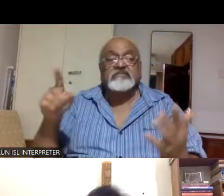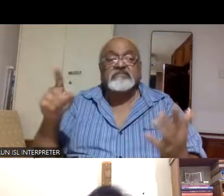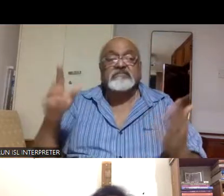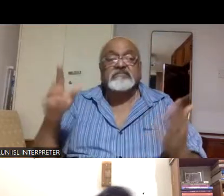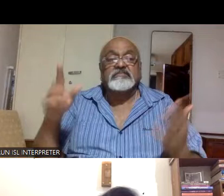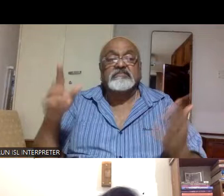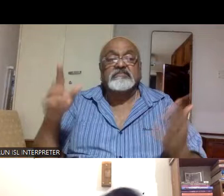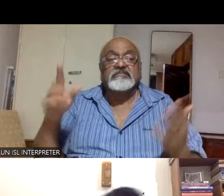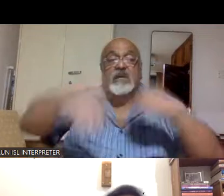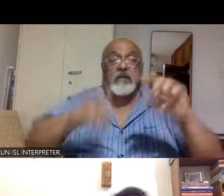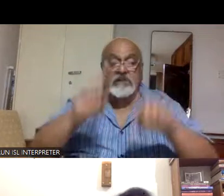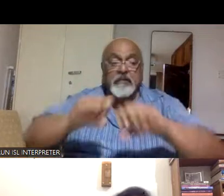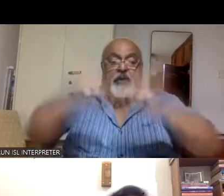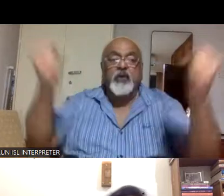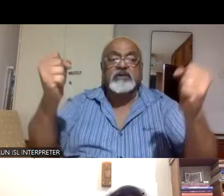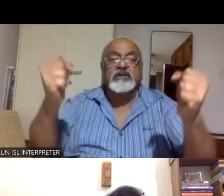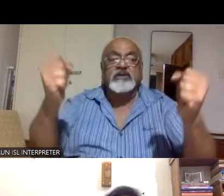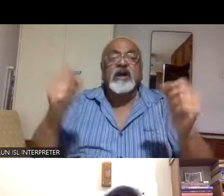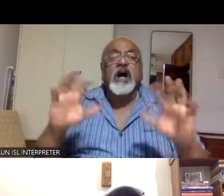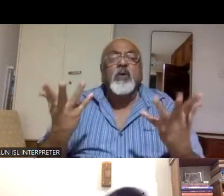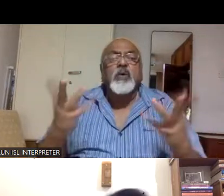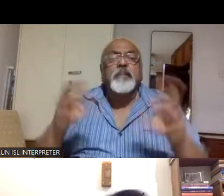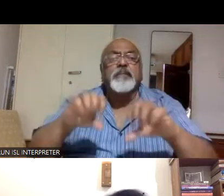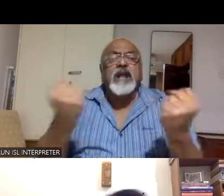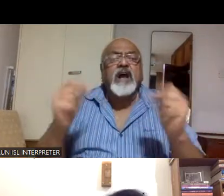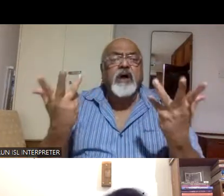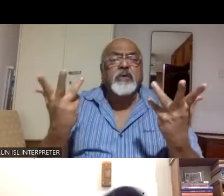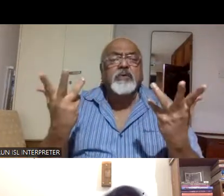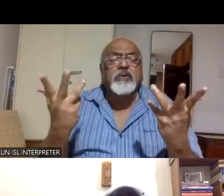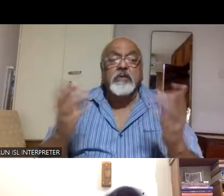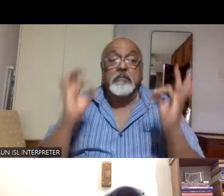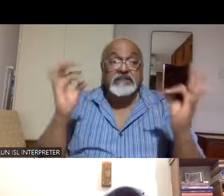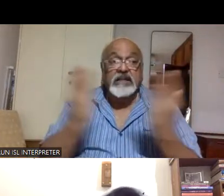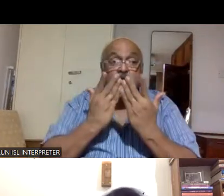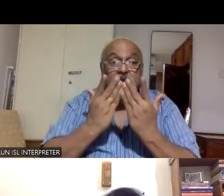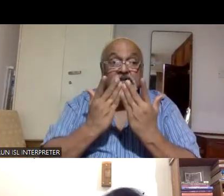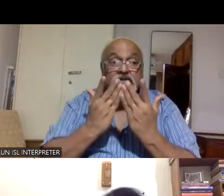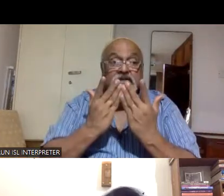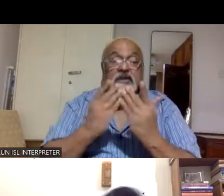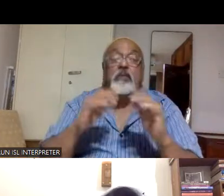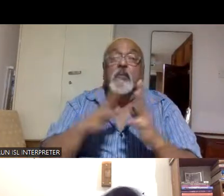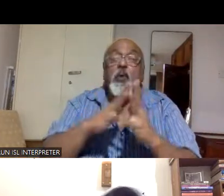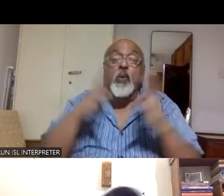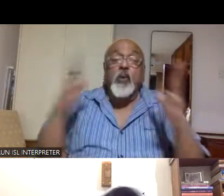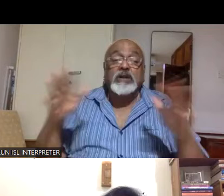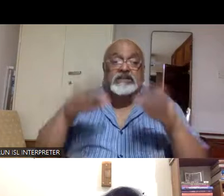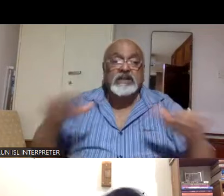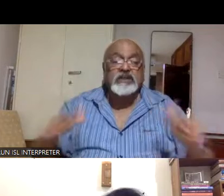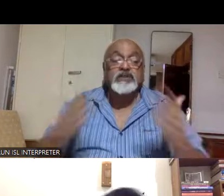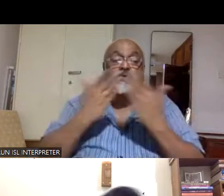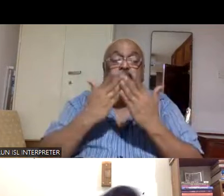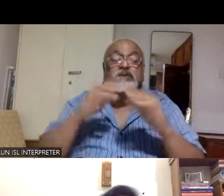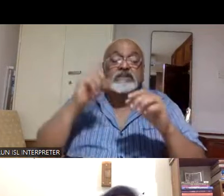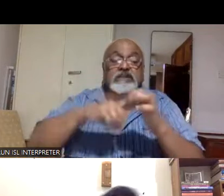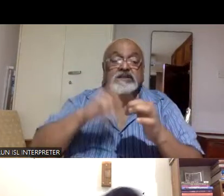broken. How this cycle can be broken? Better education, more number of people, children with disabilities in